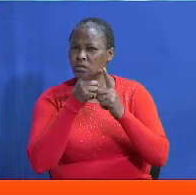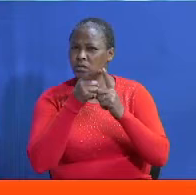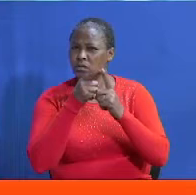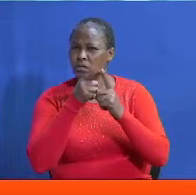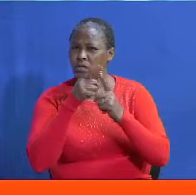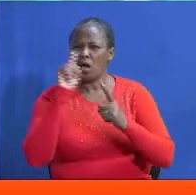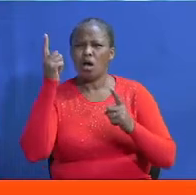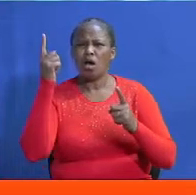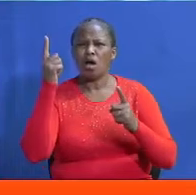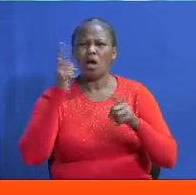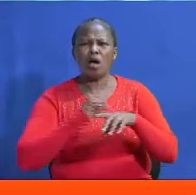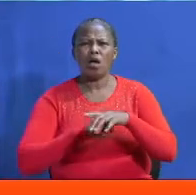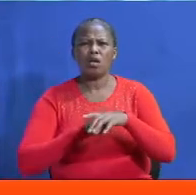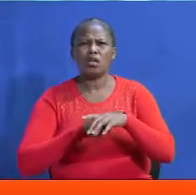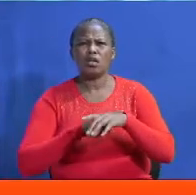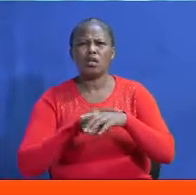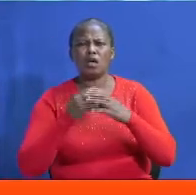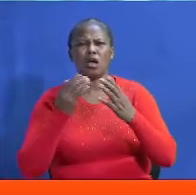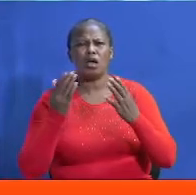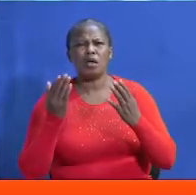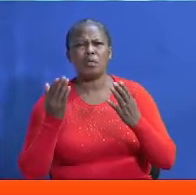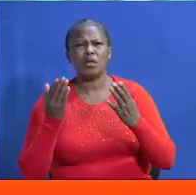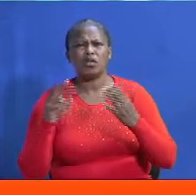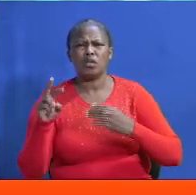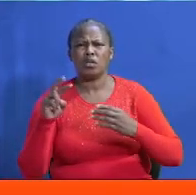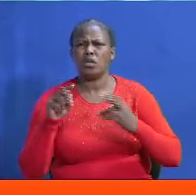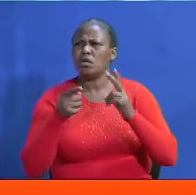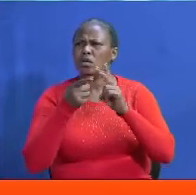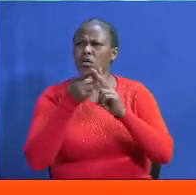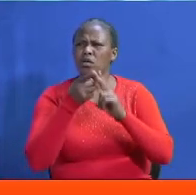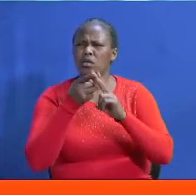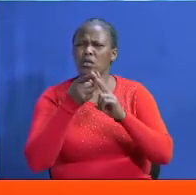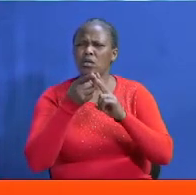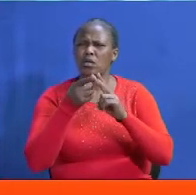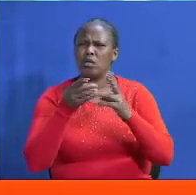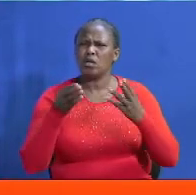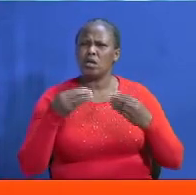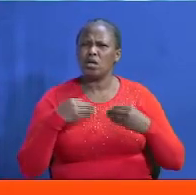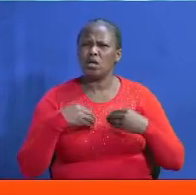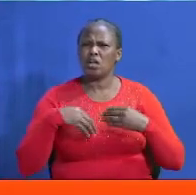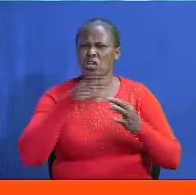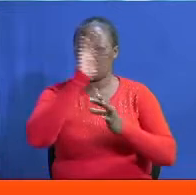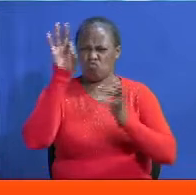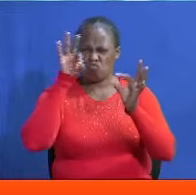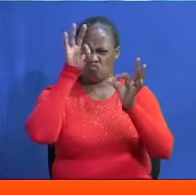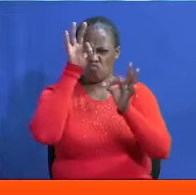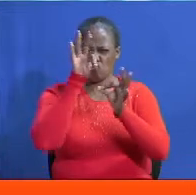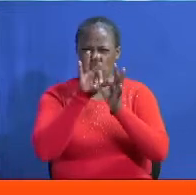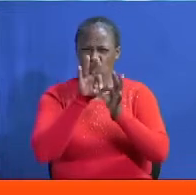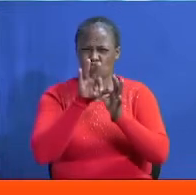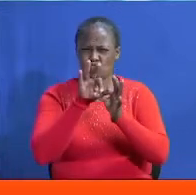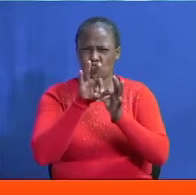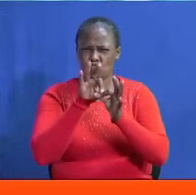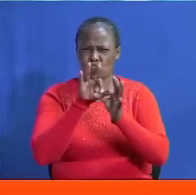asynchronous Byzantine fault tolerance, mm-hmm. and the second one, it has specific producers, node